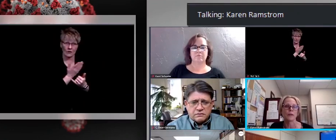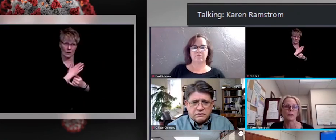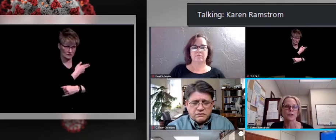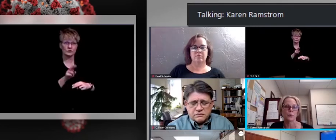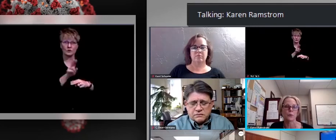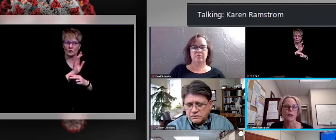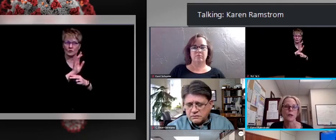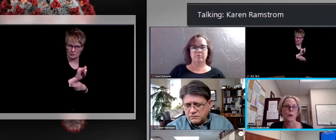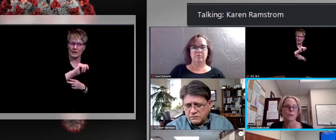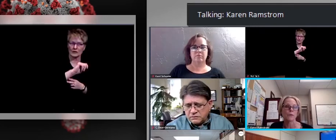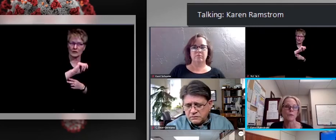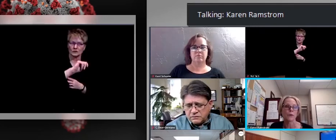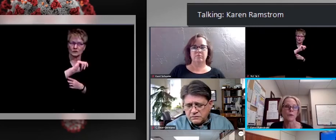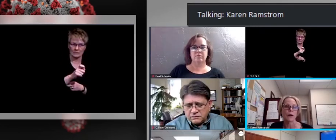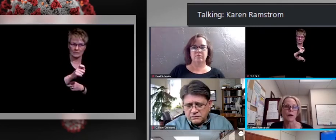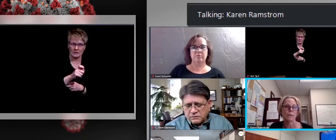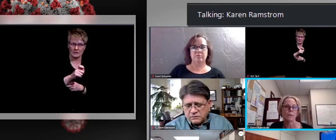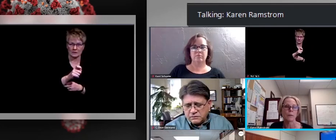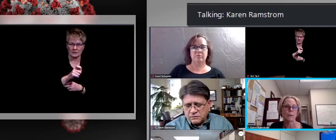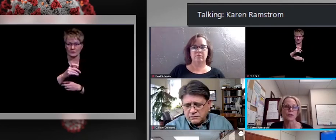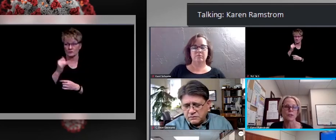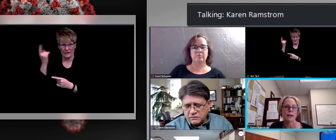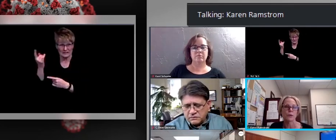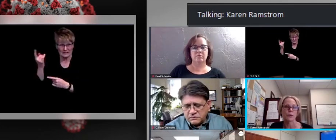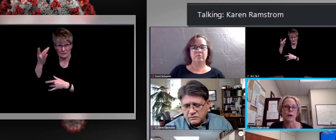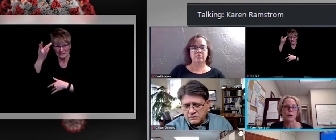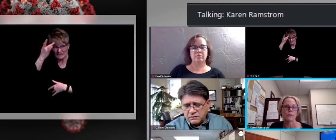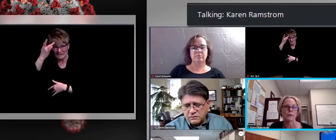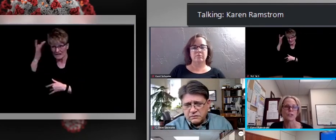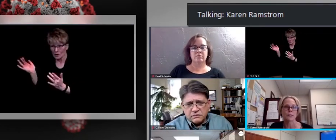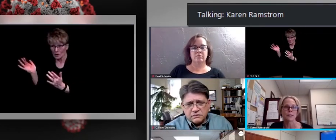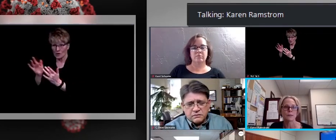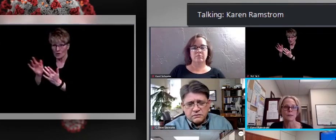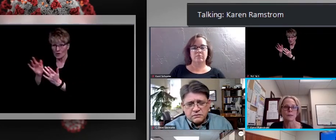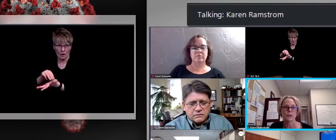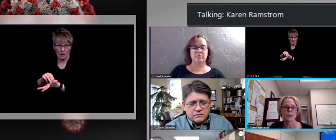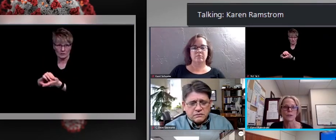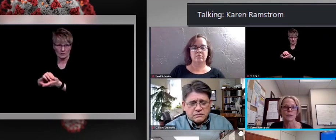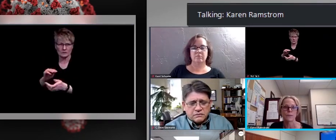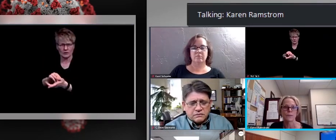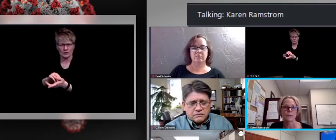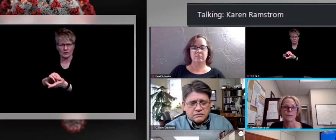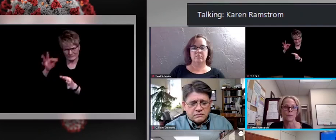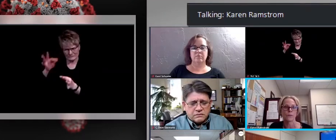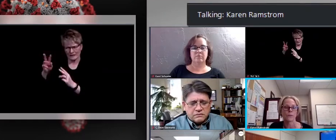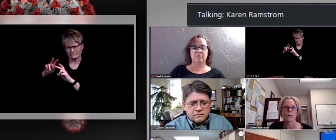community providers who want to refer patients for that through our infectious disease providers.